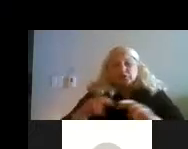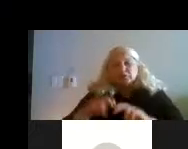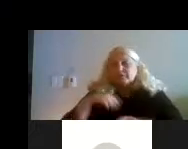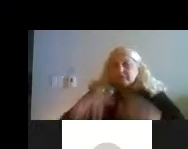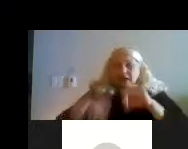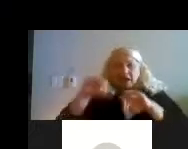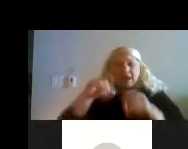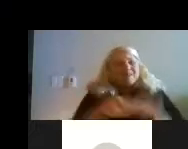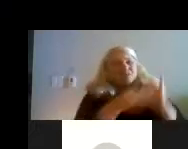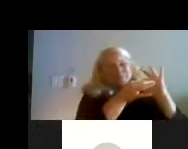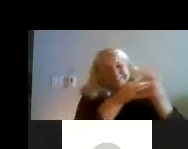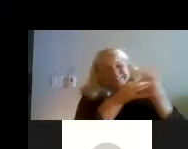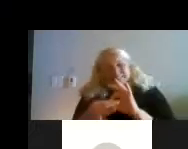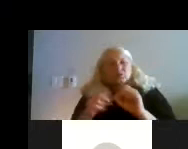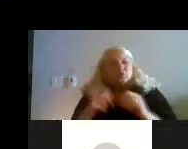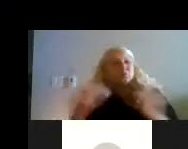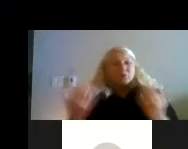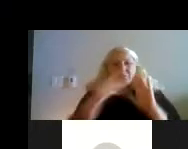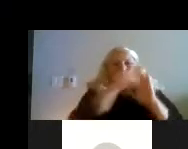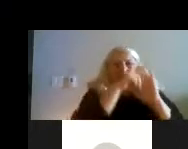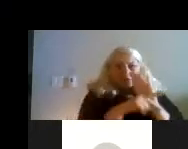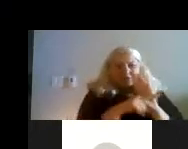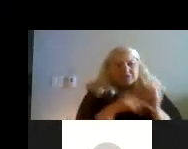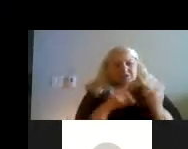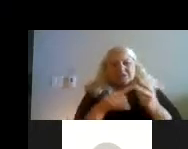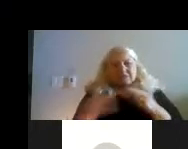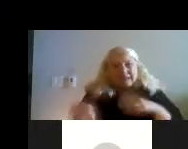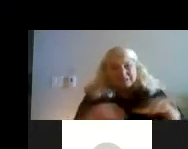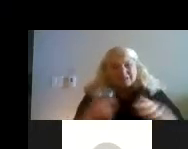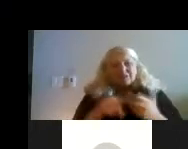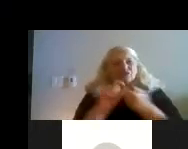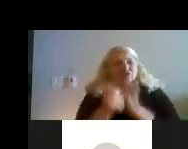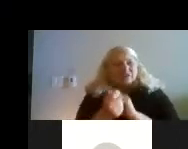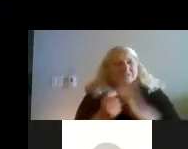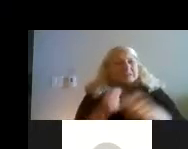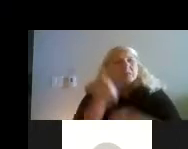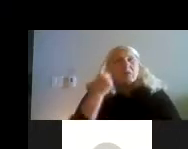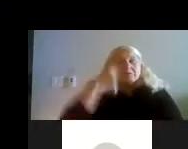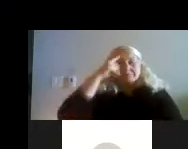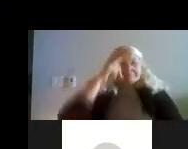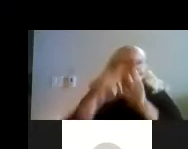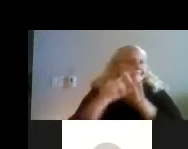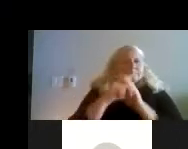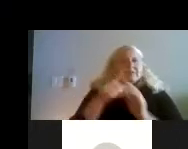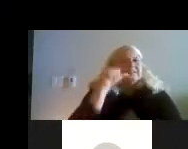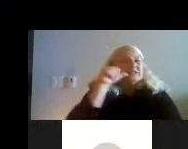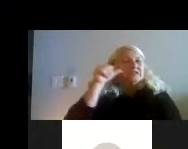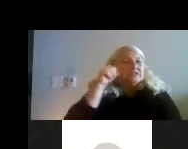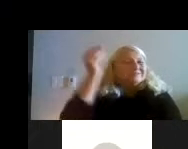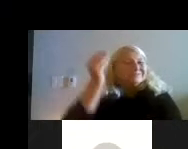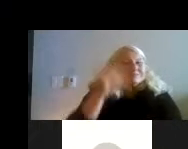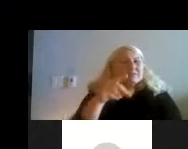and change. I really took home a point that Cindy Blackstock told us yesterday about,